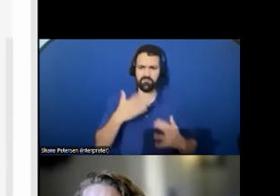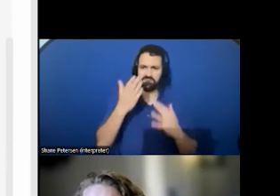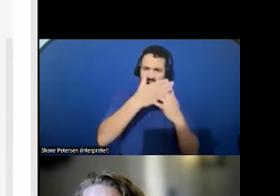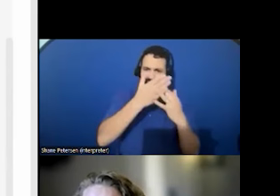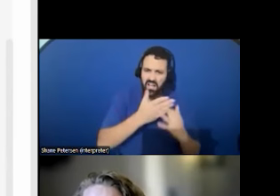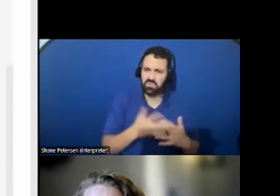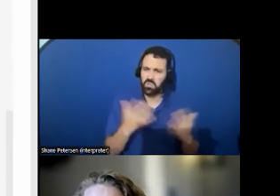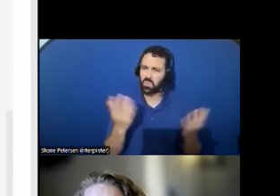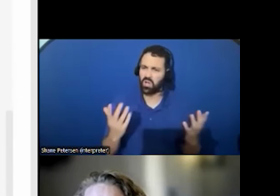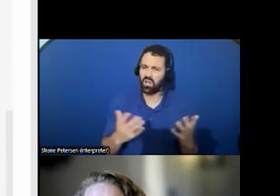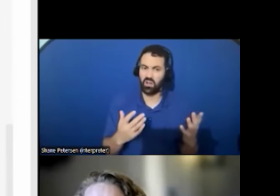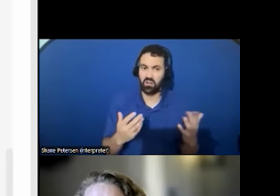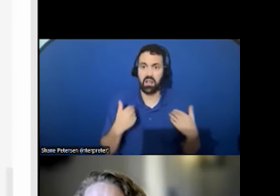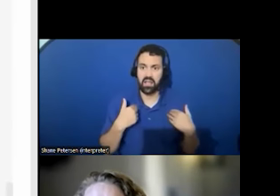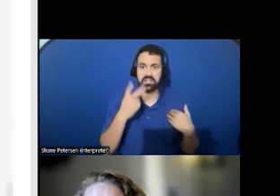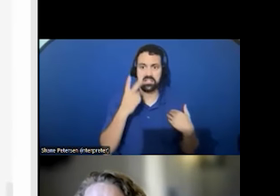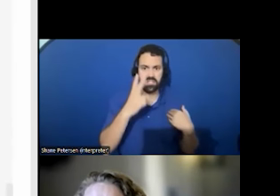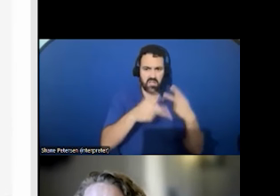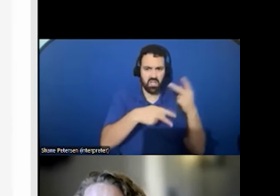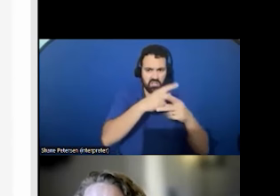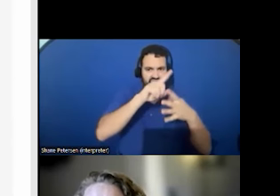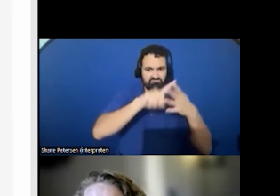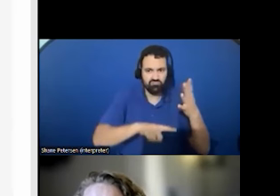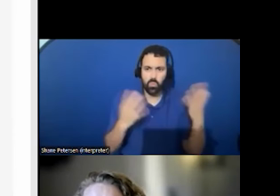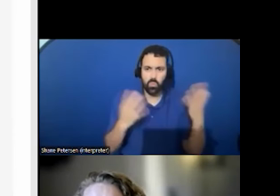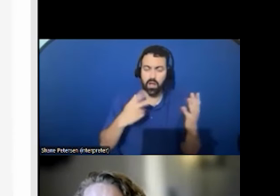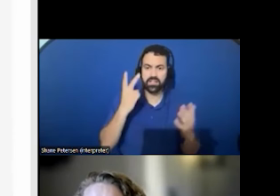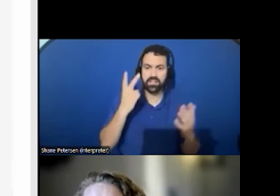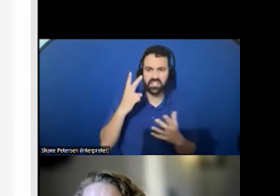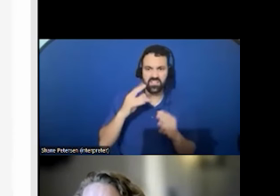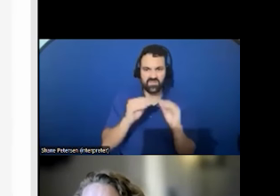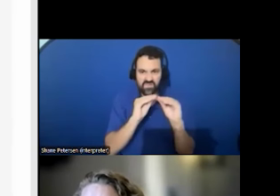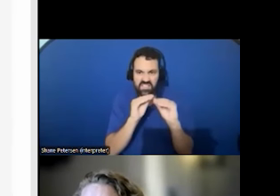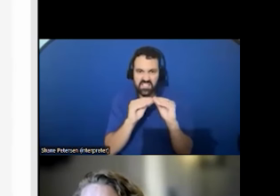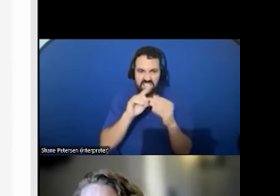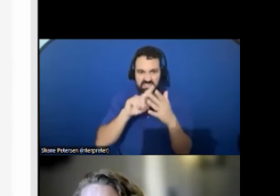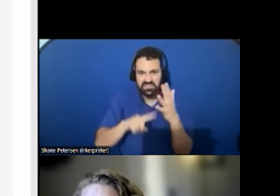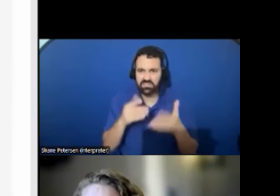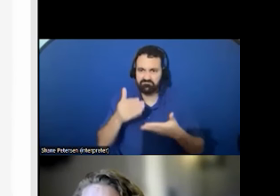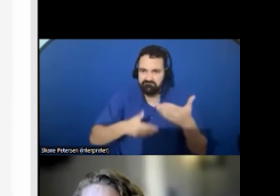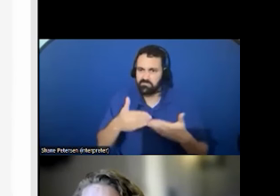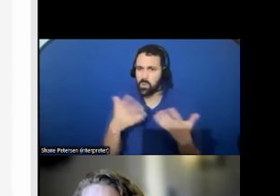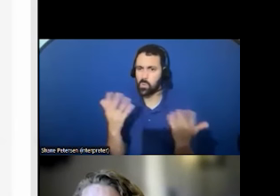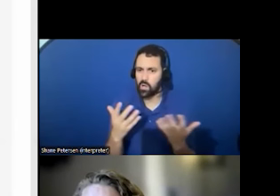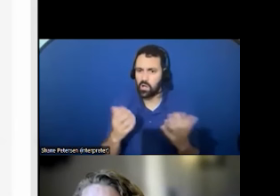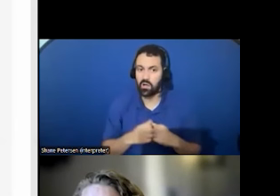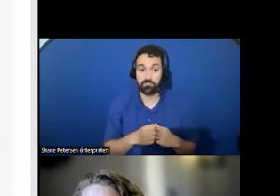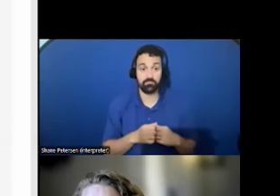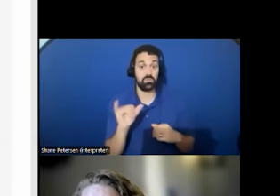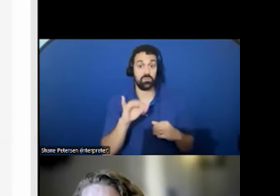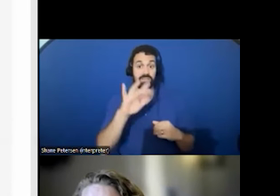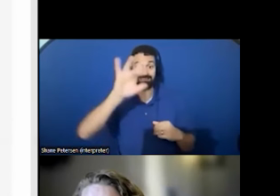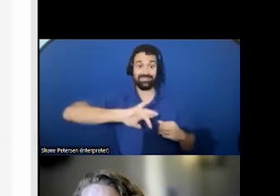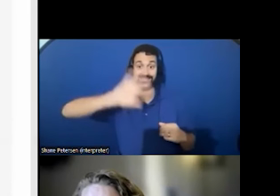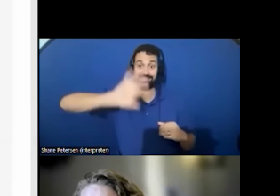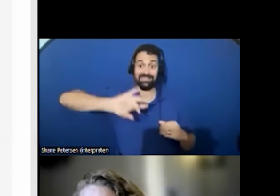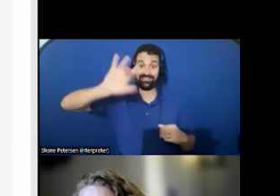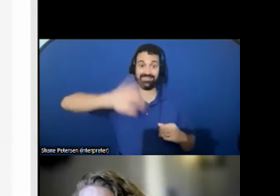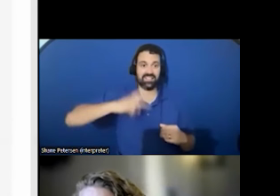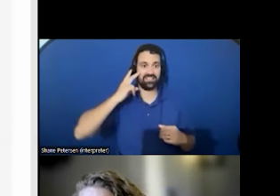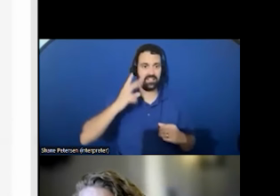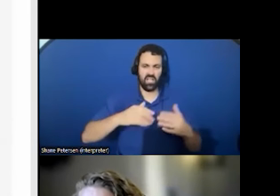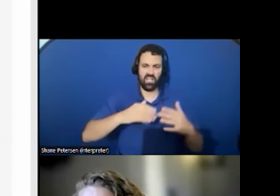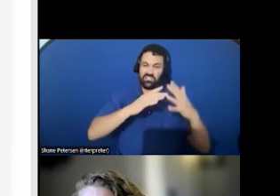it's processing and what it's fixing. And then I can also scroll down here and I can see all